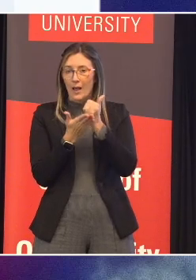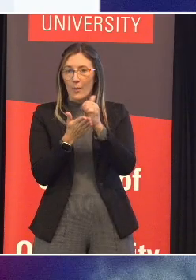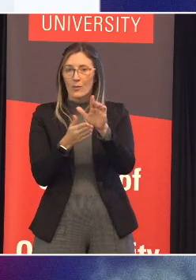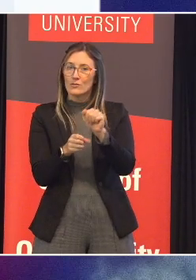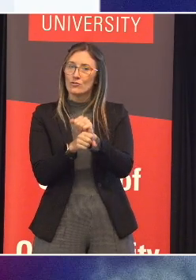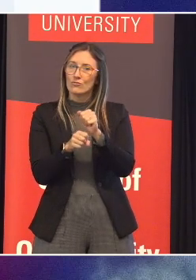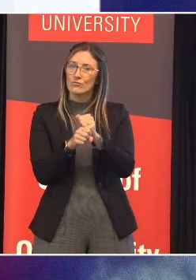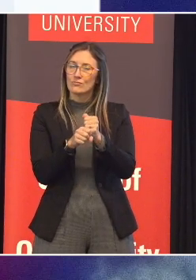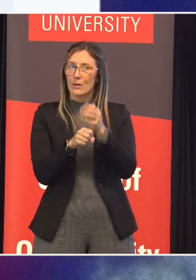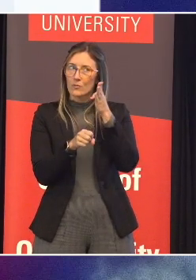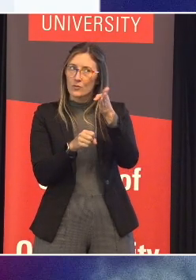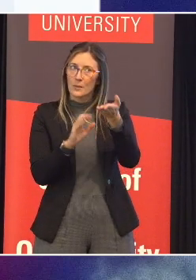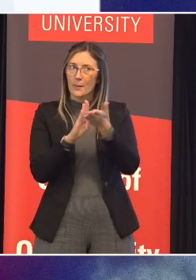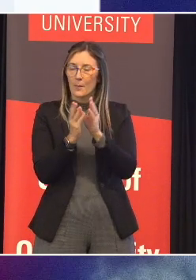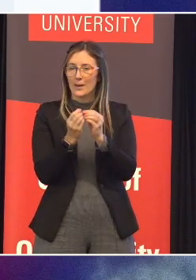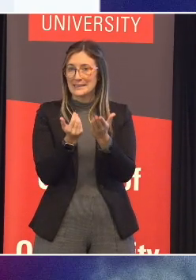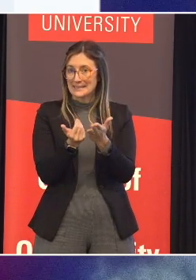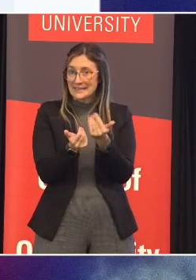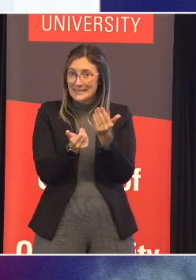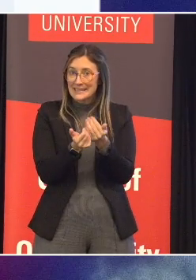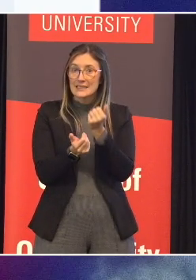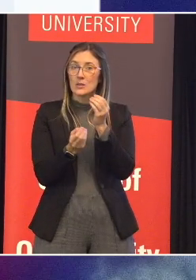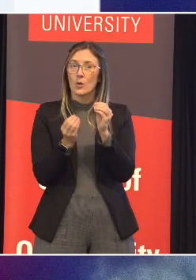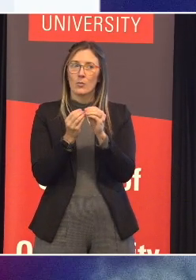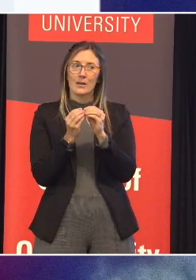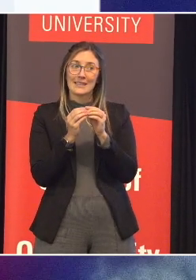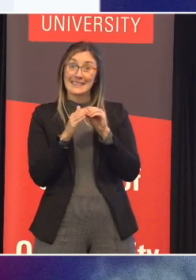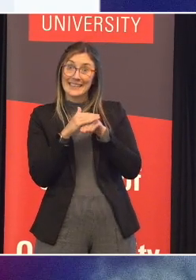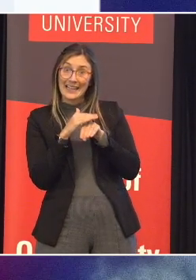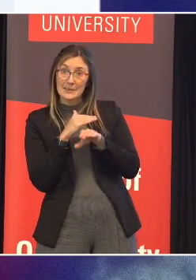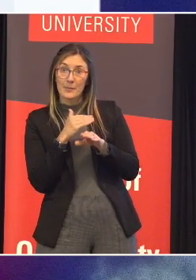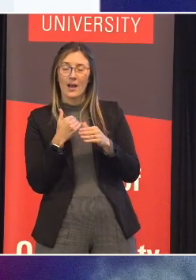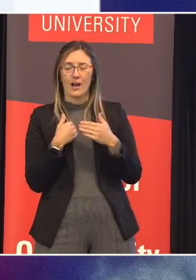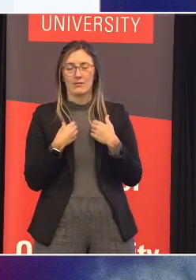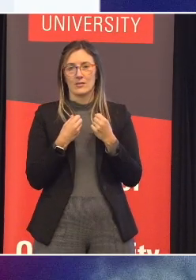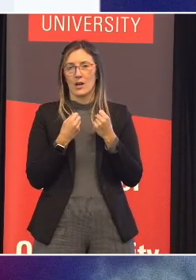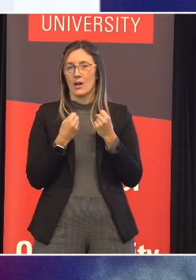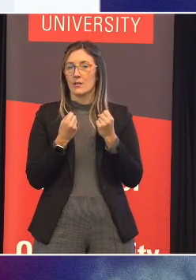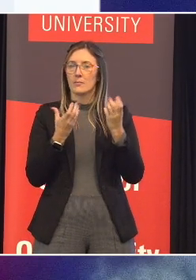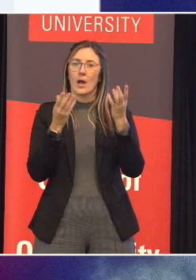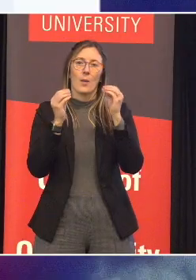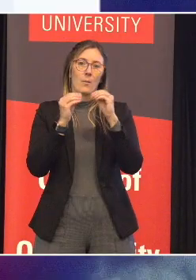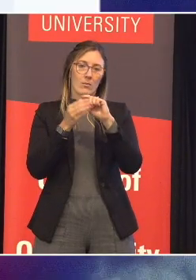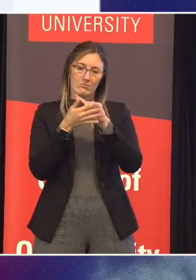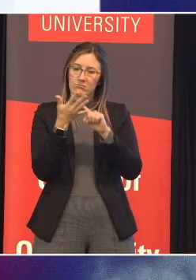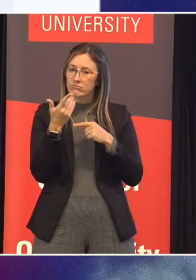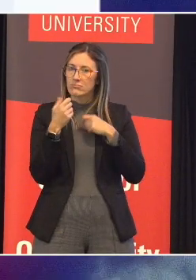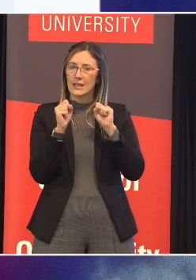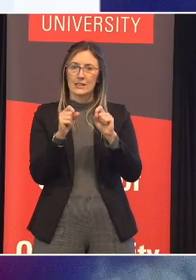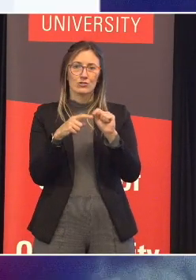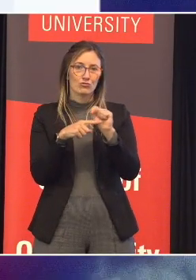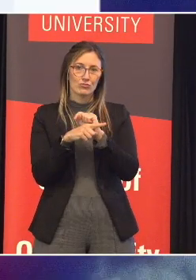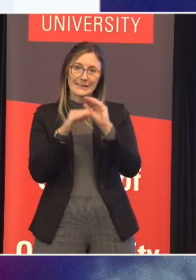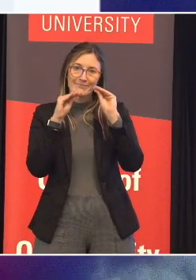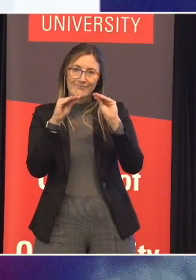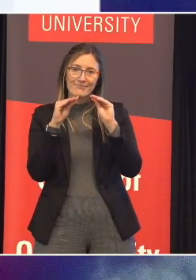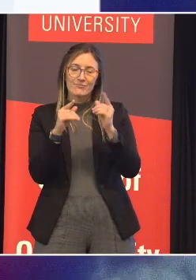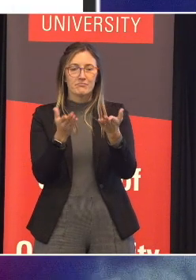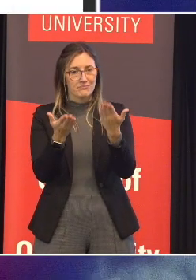space and how to do it in an accessible way. I've got a lot more tricks to teach you. Come to the trainings and the accessibility